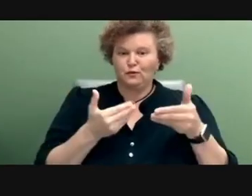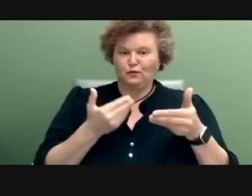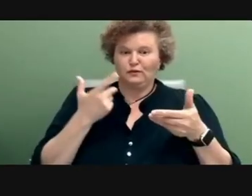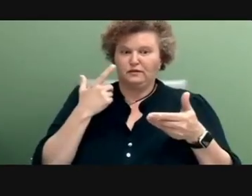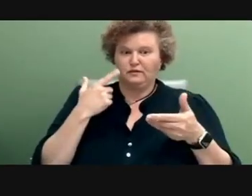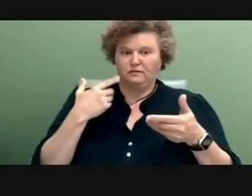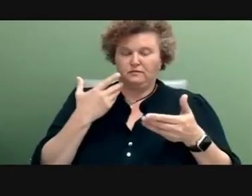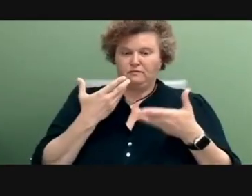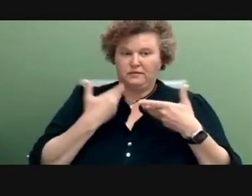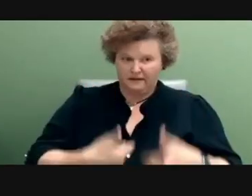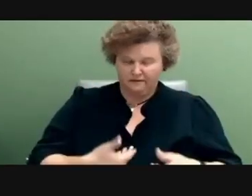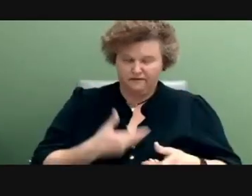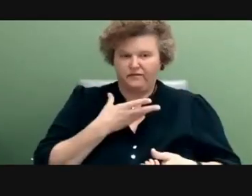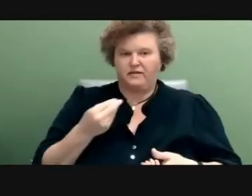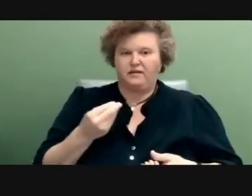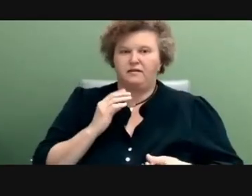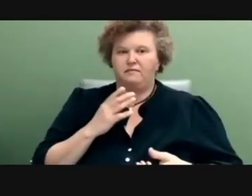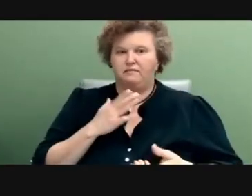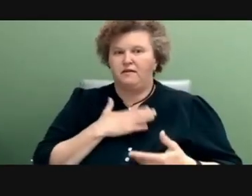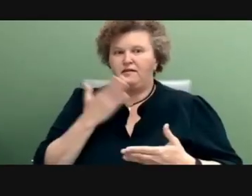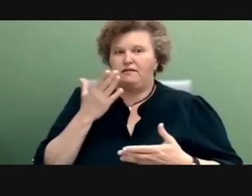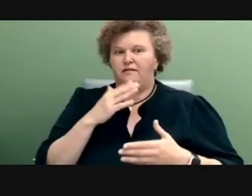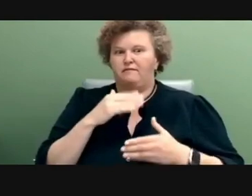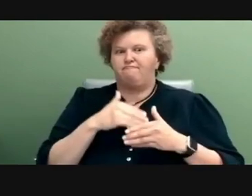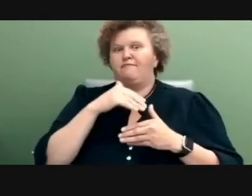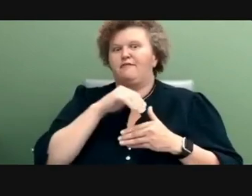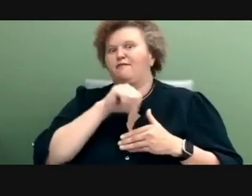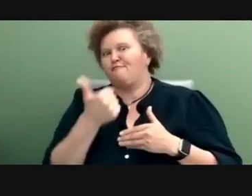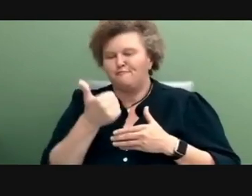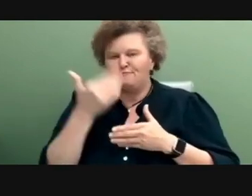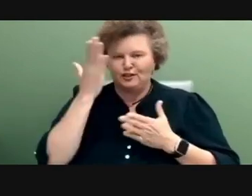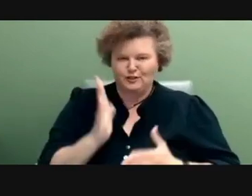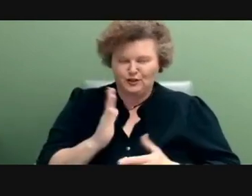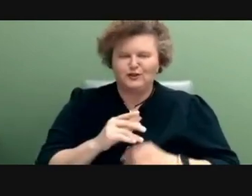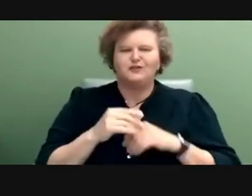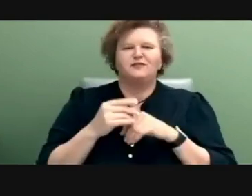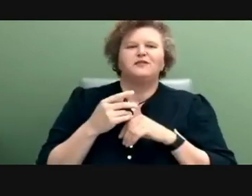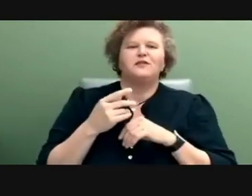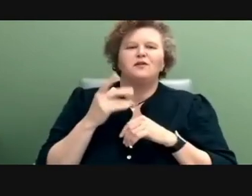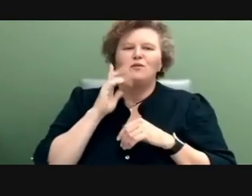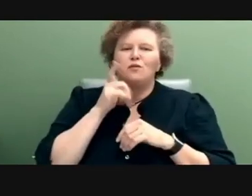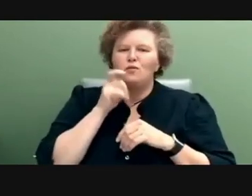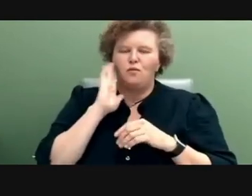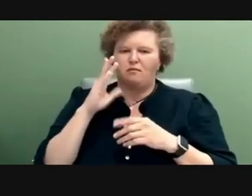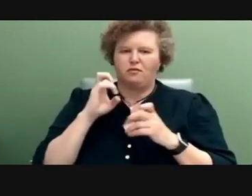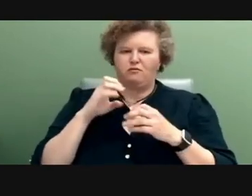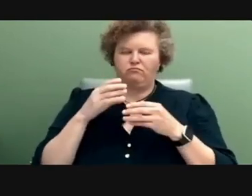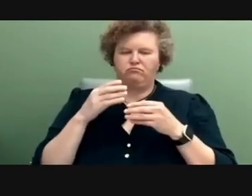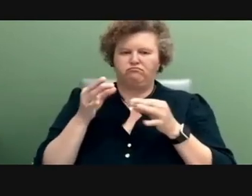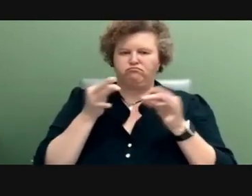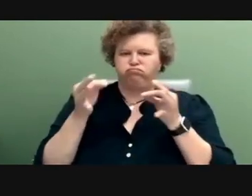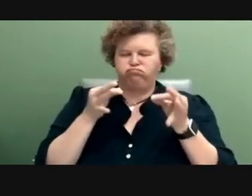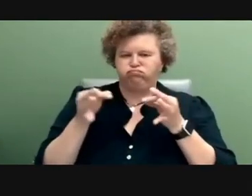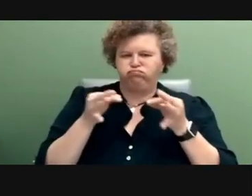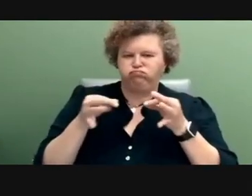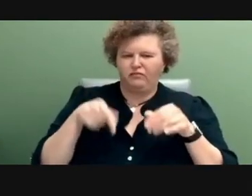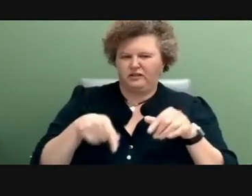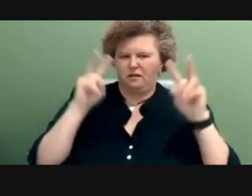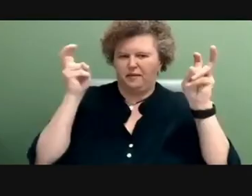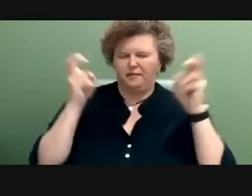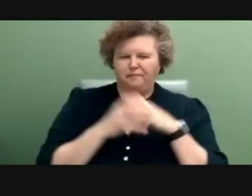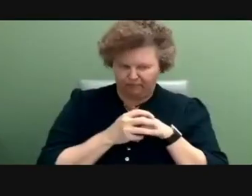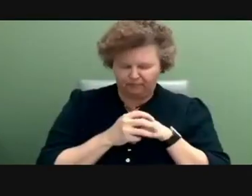So I want to introduce myself and the other presenter today who